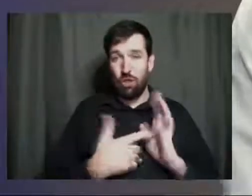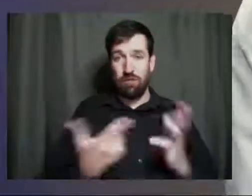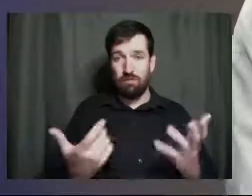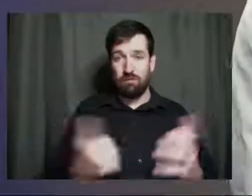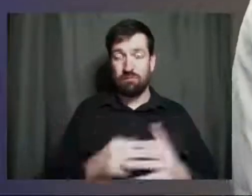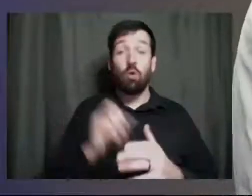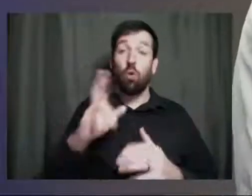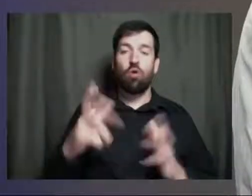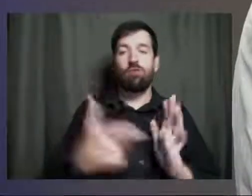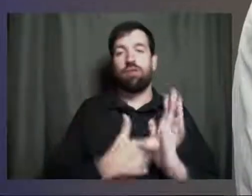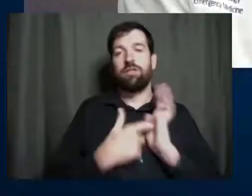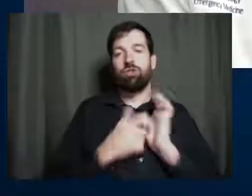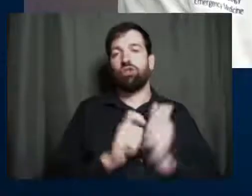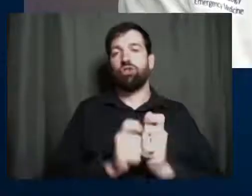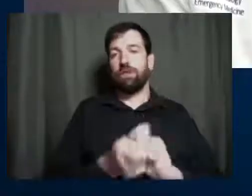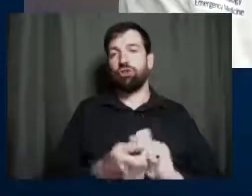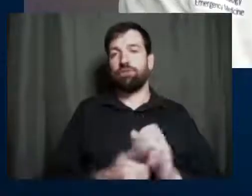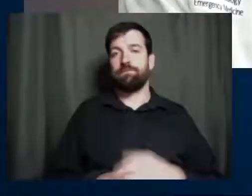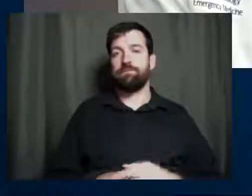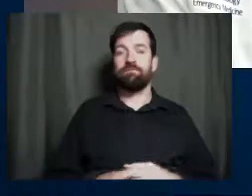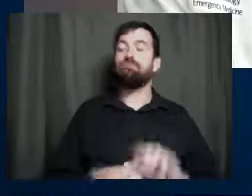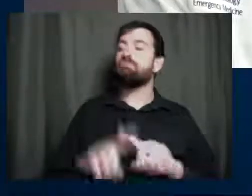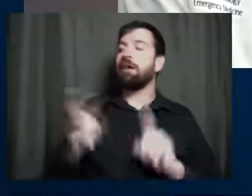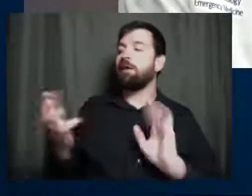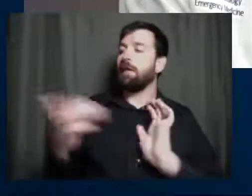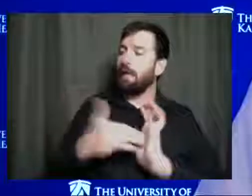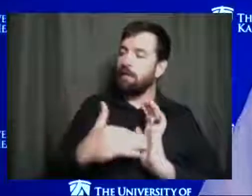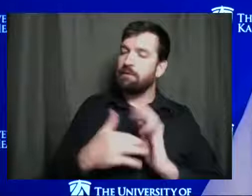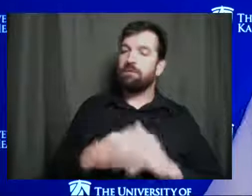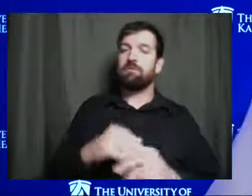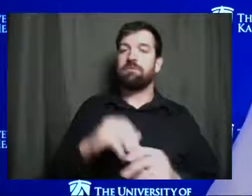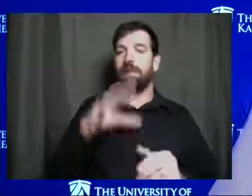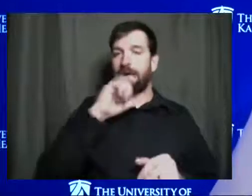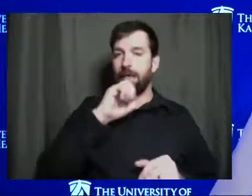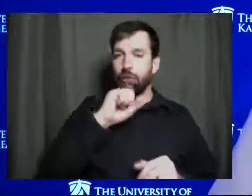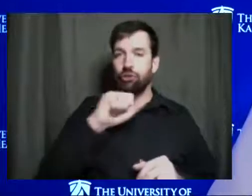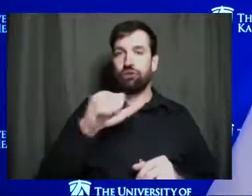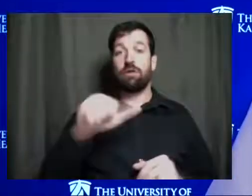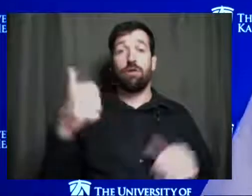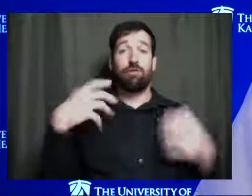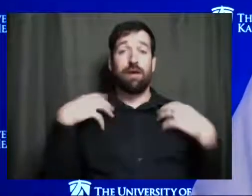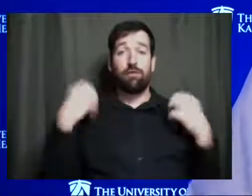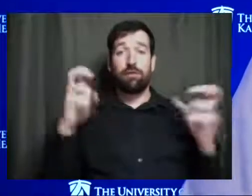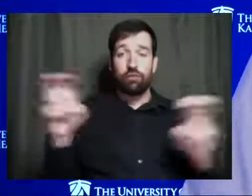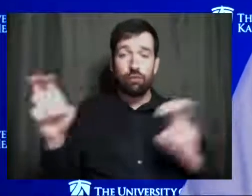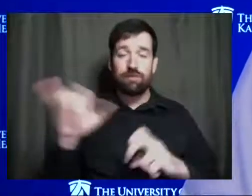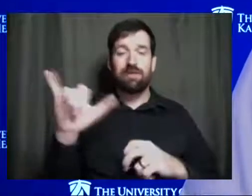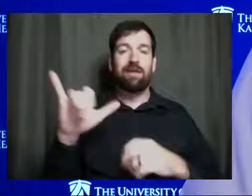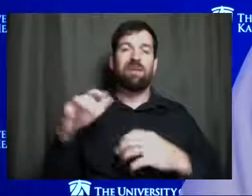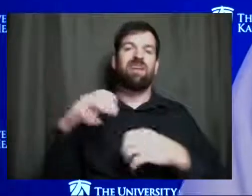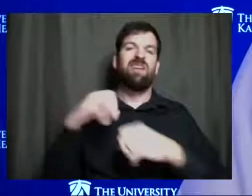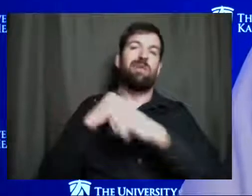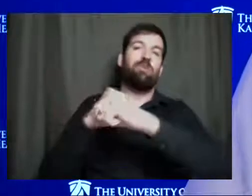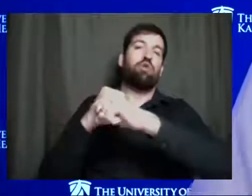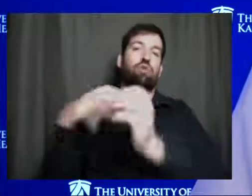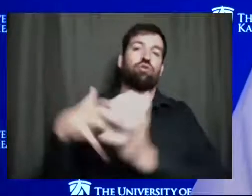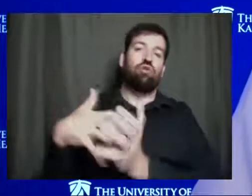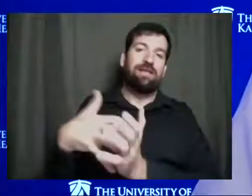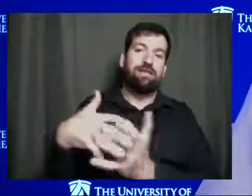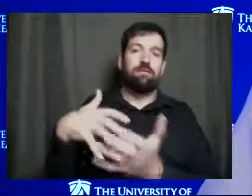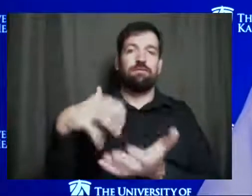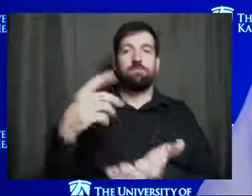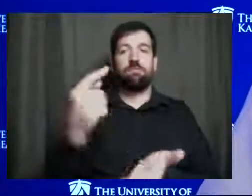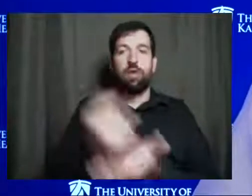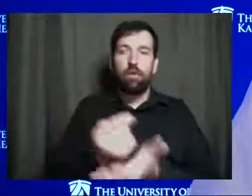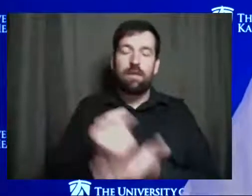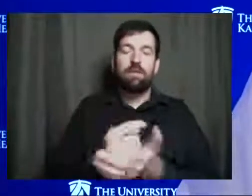the 2. Yeah. So, but it is age, comorbid conditions like immunosuppressive therapy, diabetes, heart